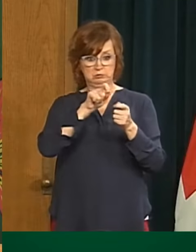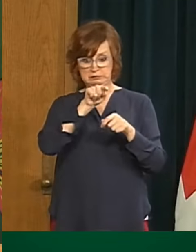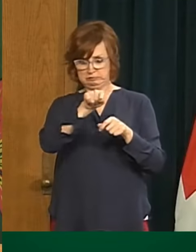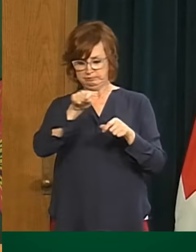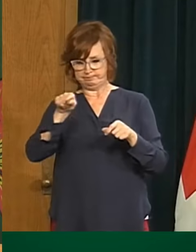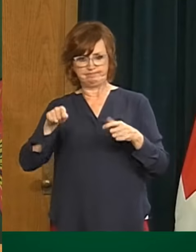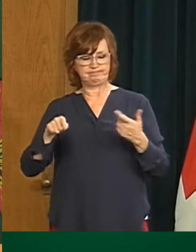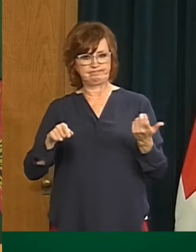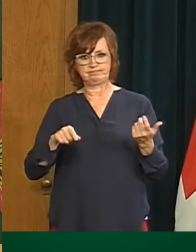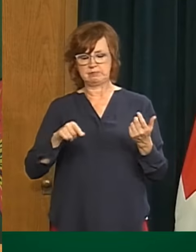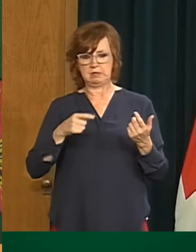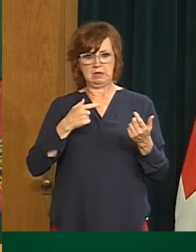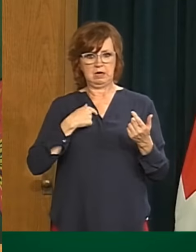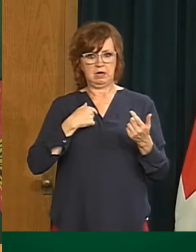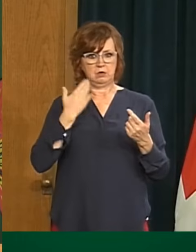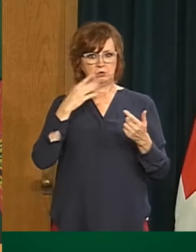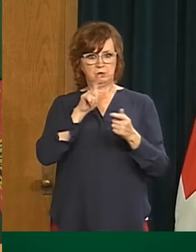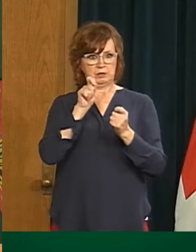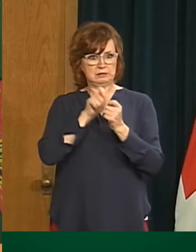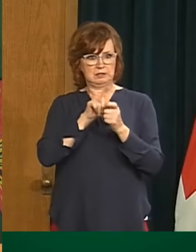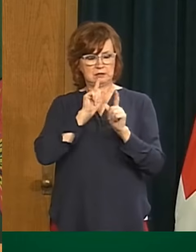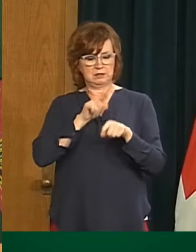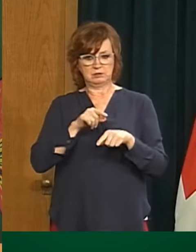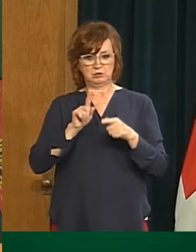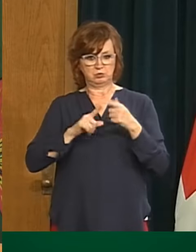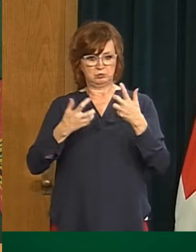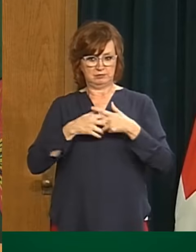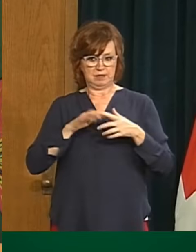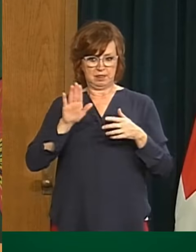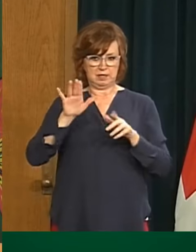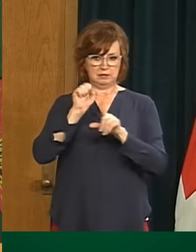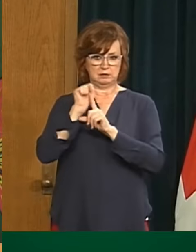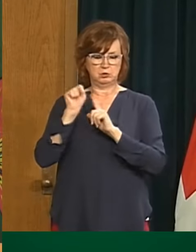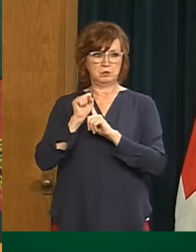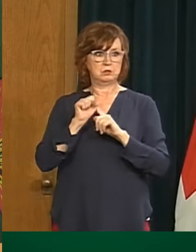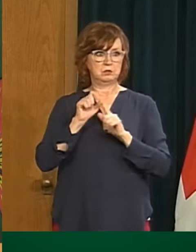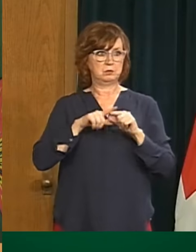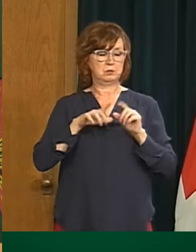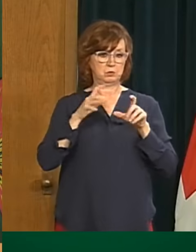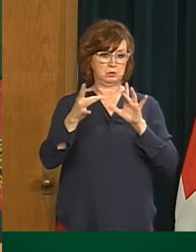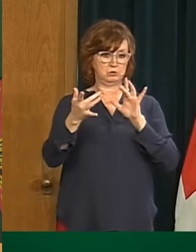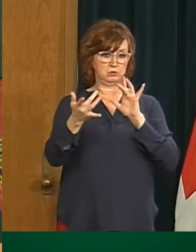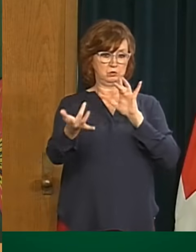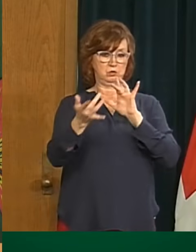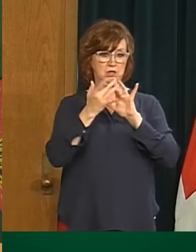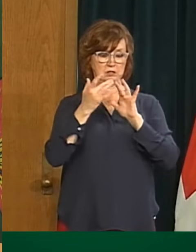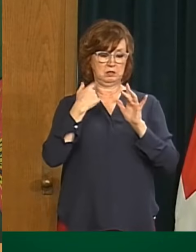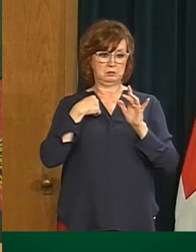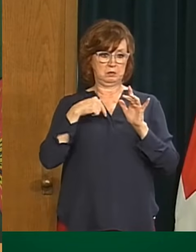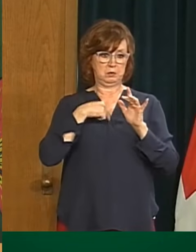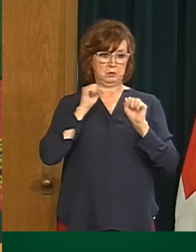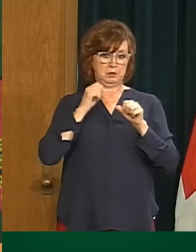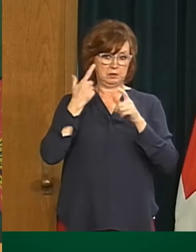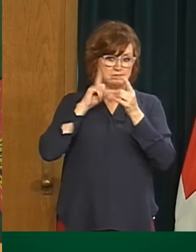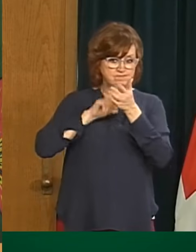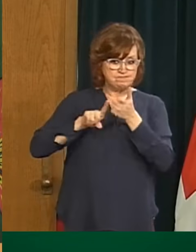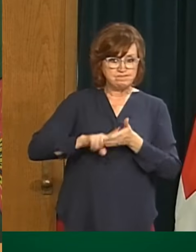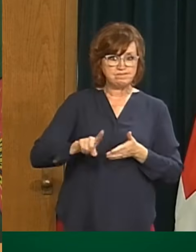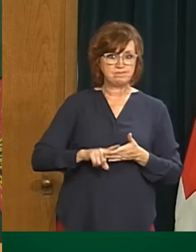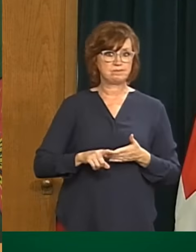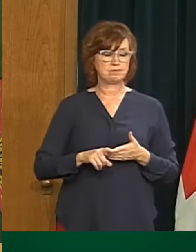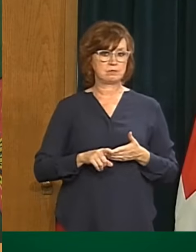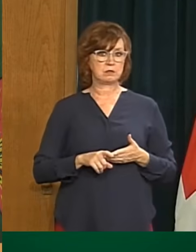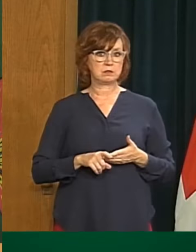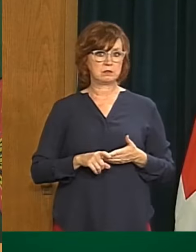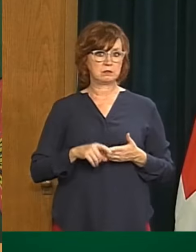actually give you a better answer right now. But if you'd like to contact us, maybe there's something we can do depending on